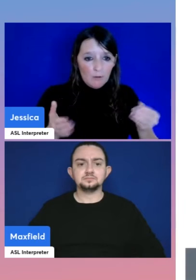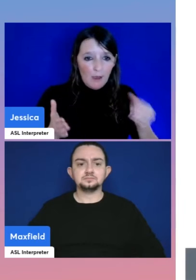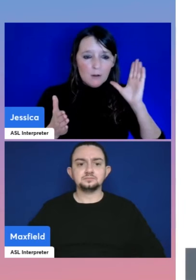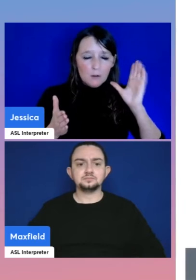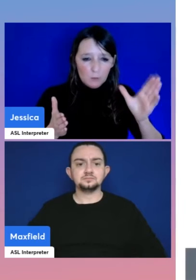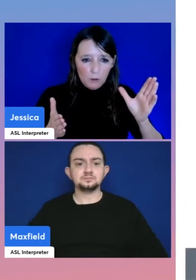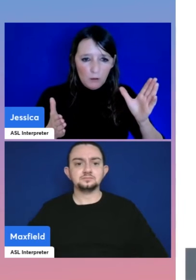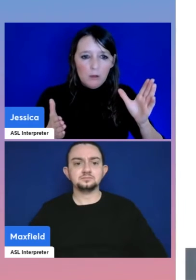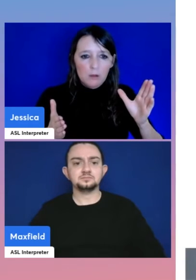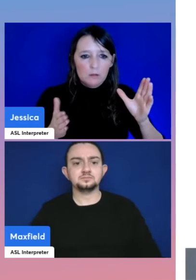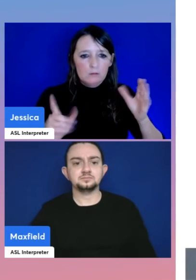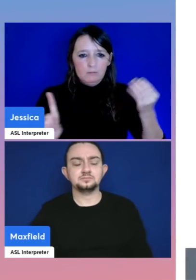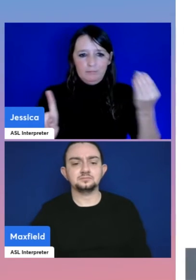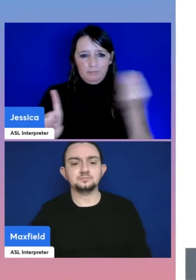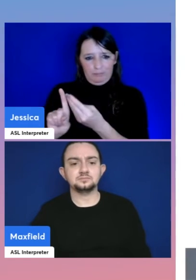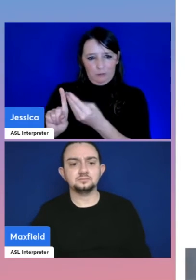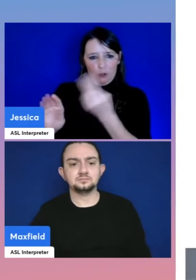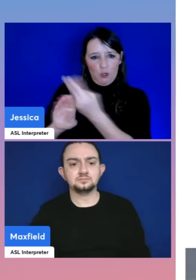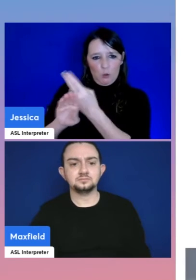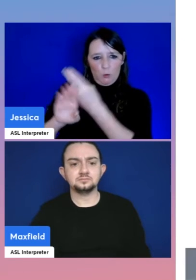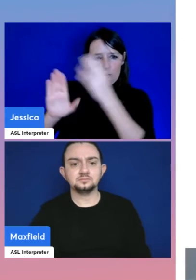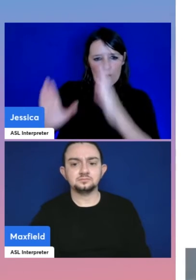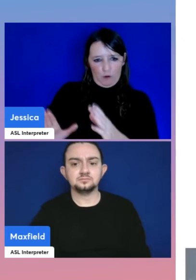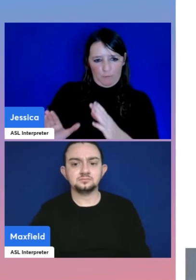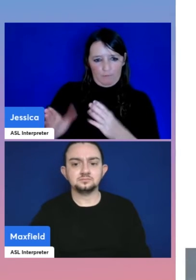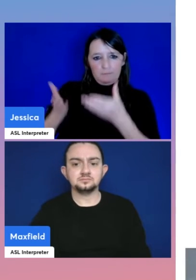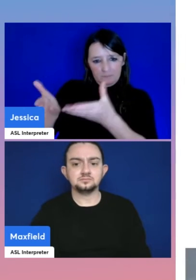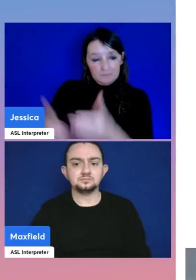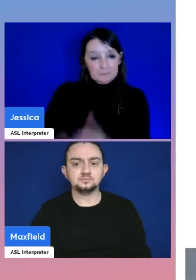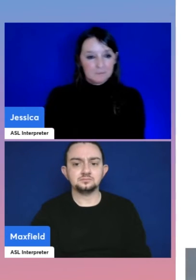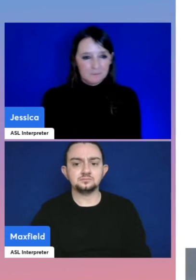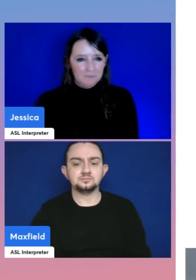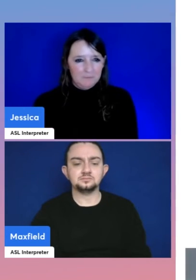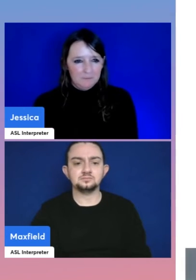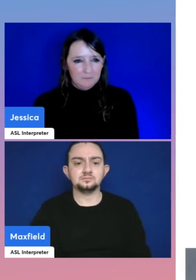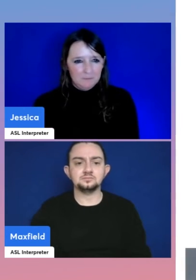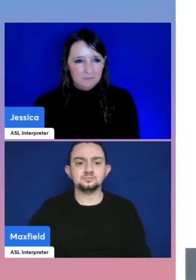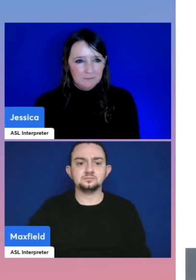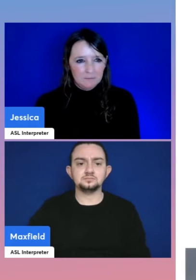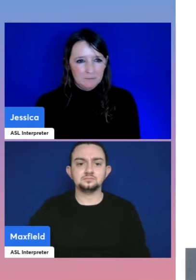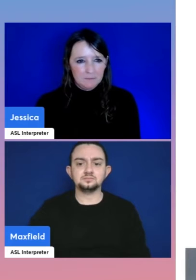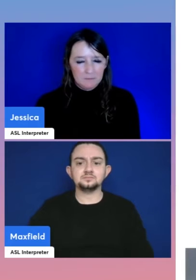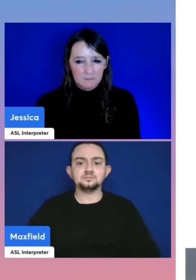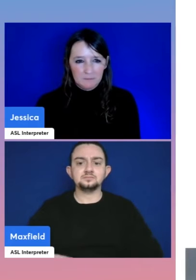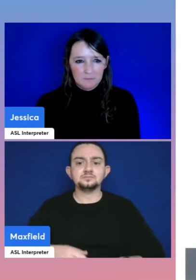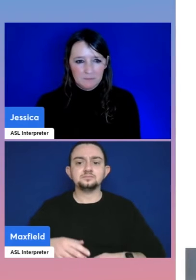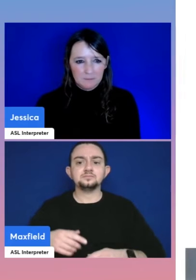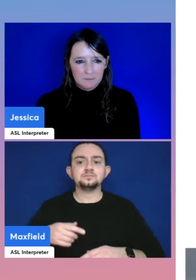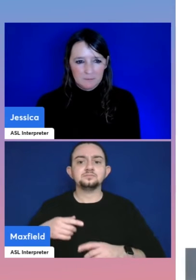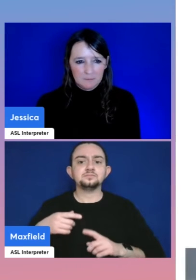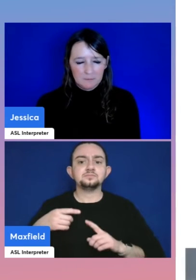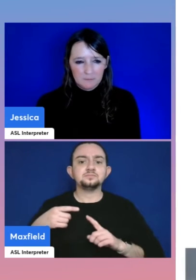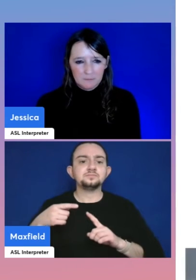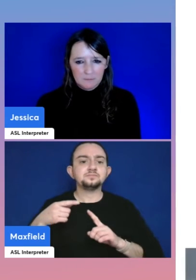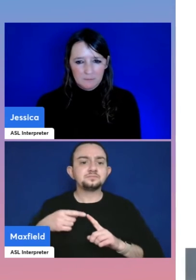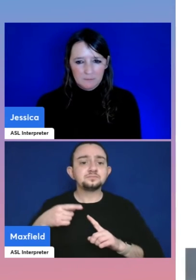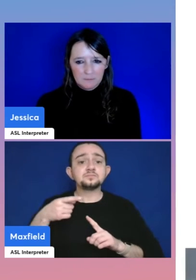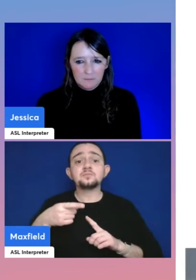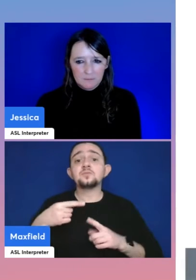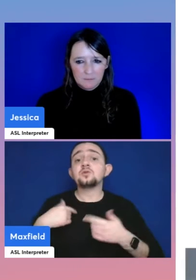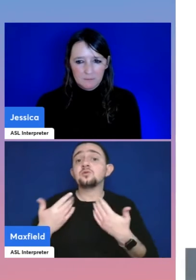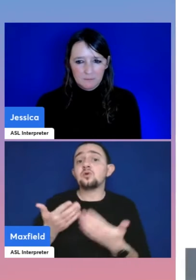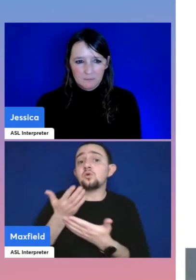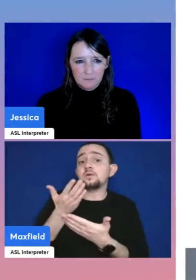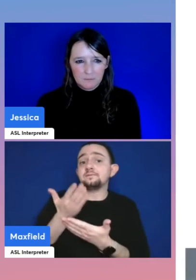to the user. And then the user provides this ID token to Vault. Vault will verify the ID token with